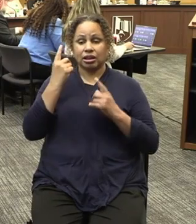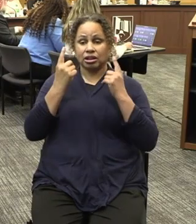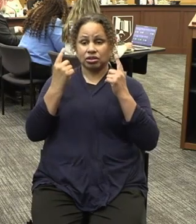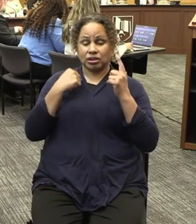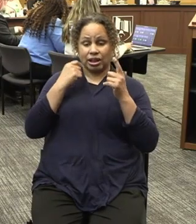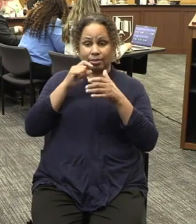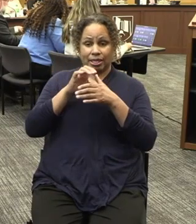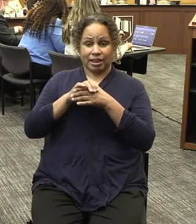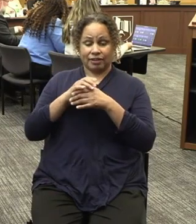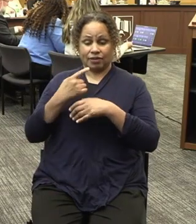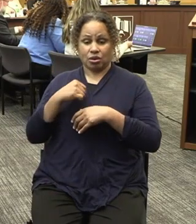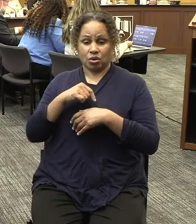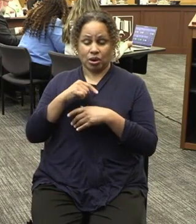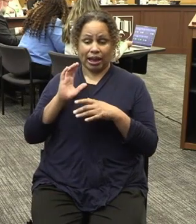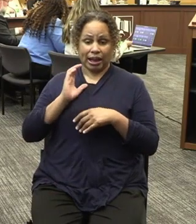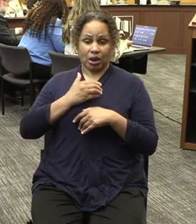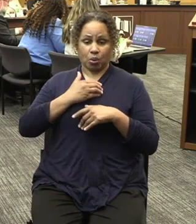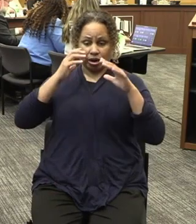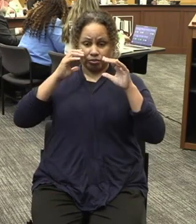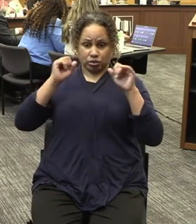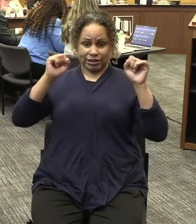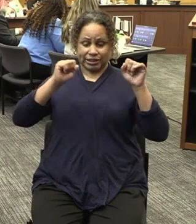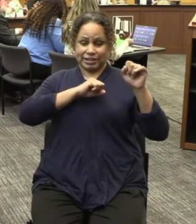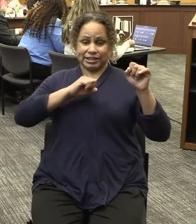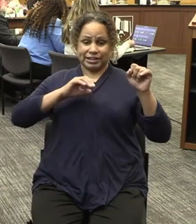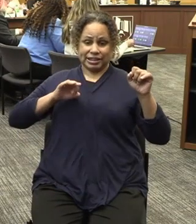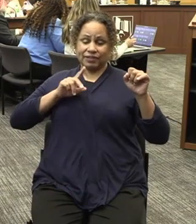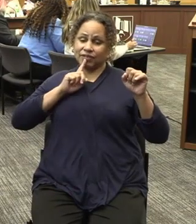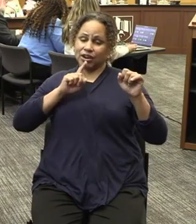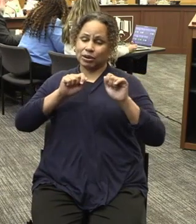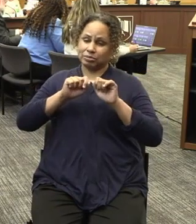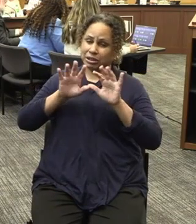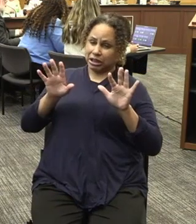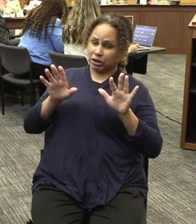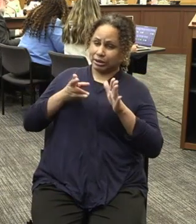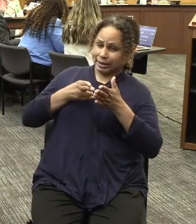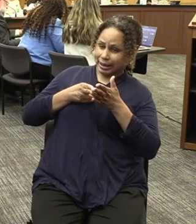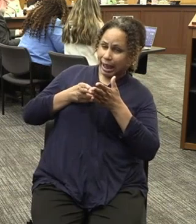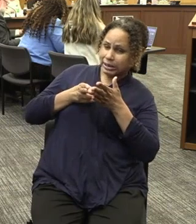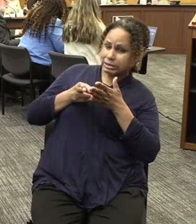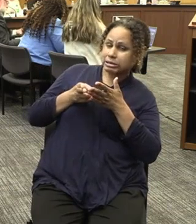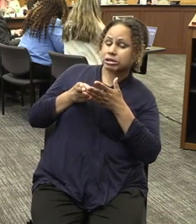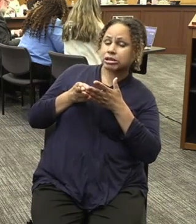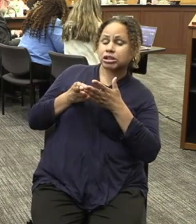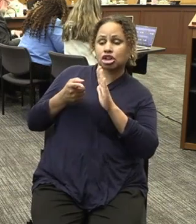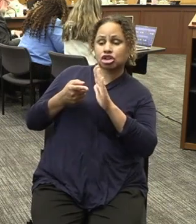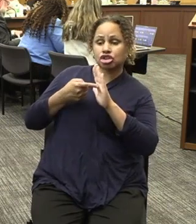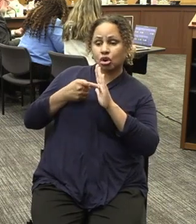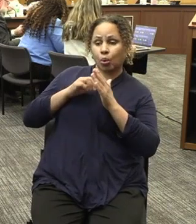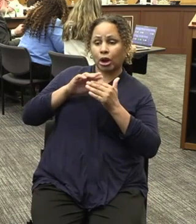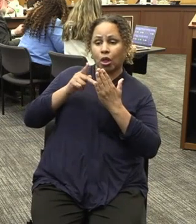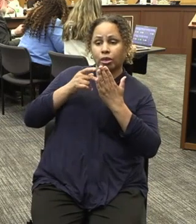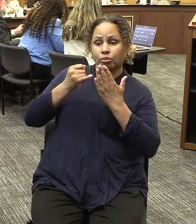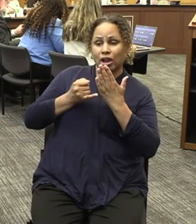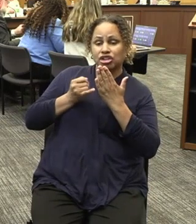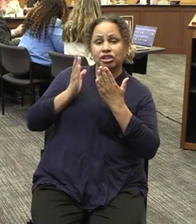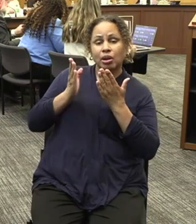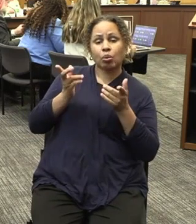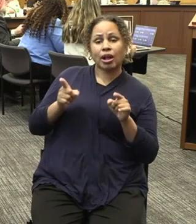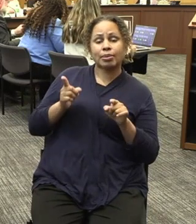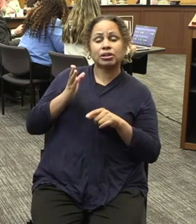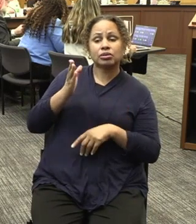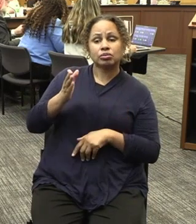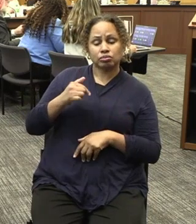believe our president and his staff are very transparent in showing us all the projects that are up and coming, I feel very